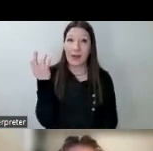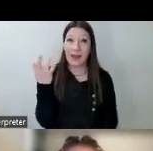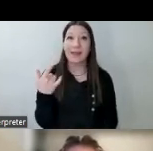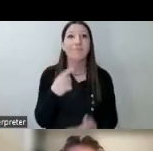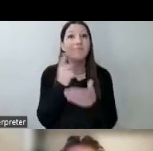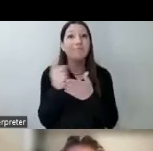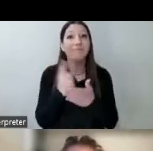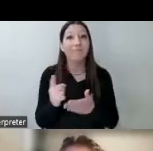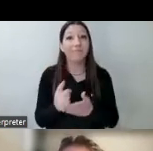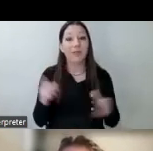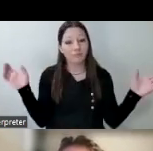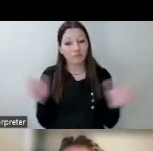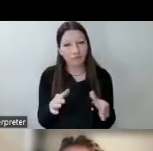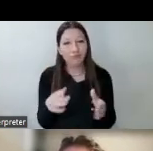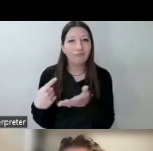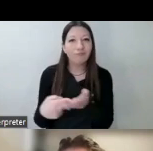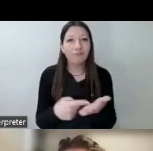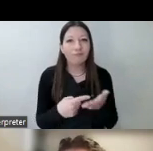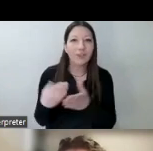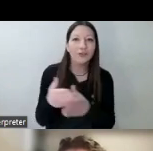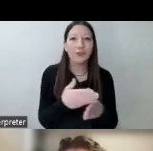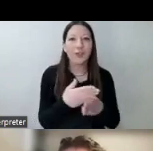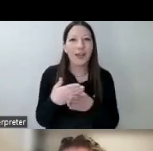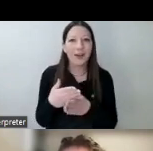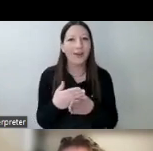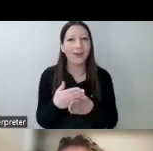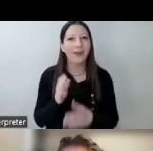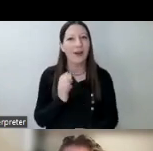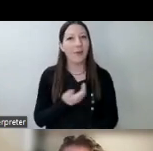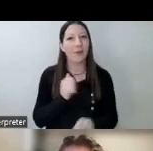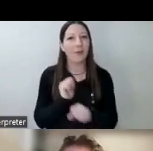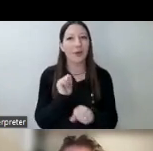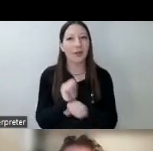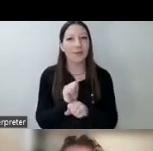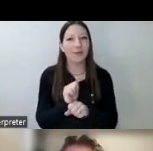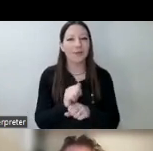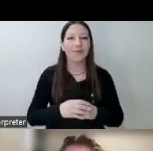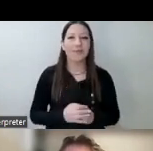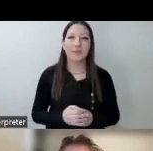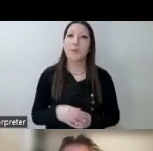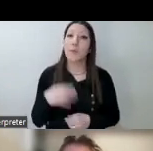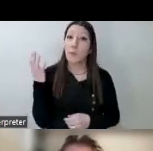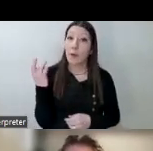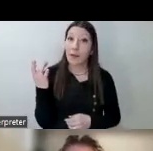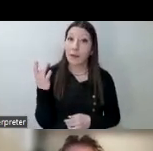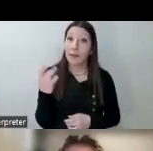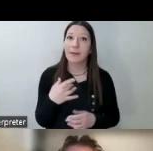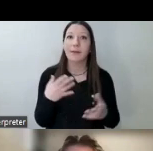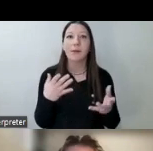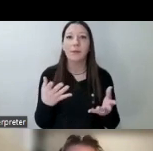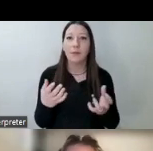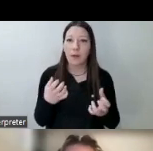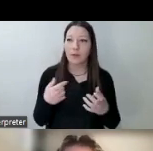our individual work and read various publications and media together. And we do this as a means of furthering both our individual projects